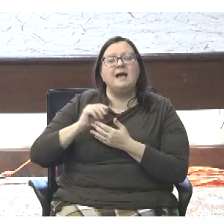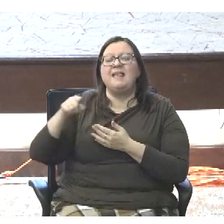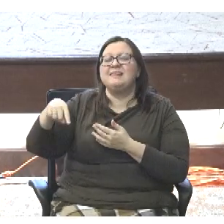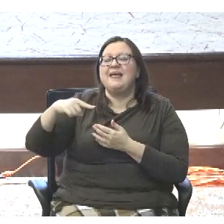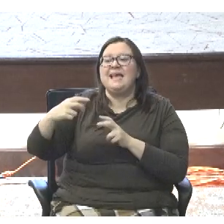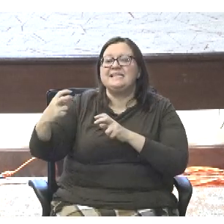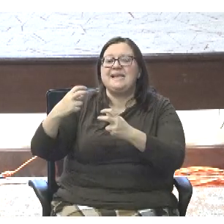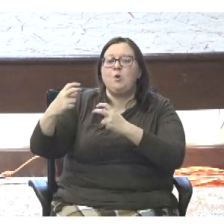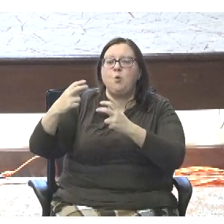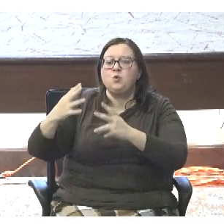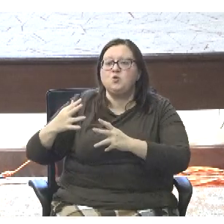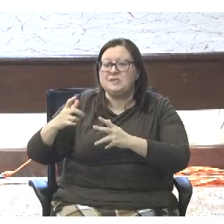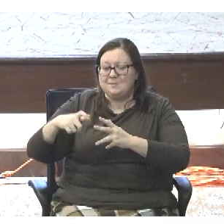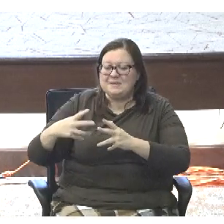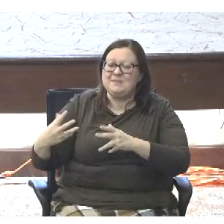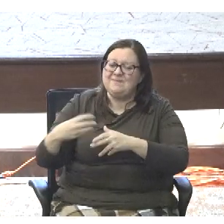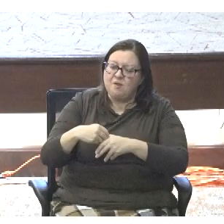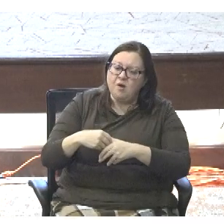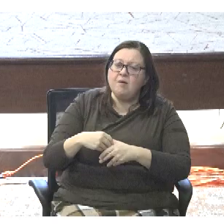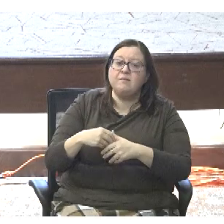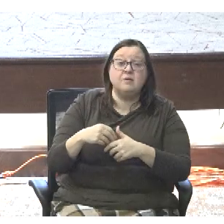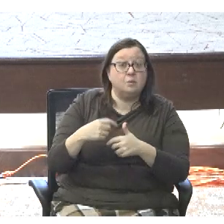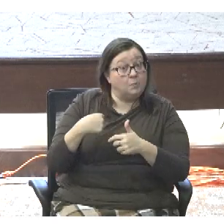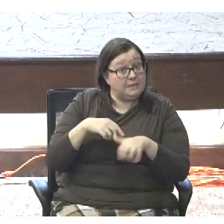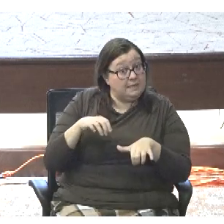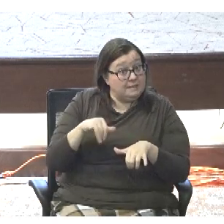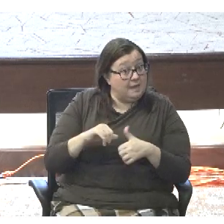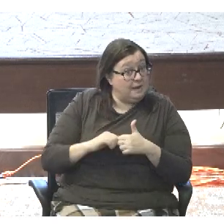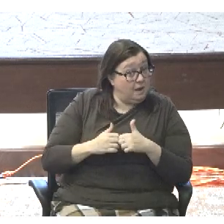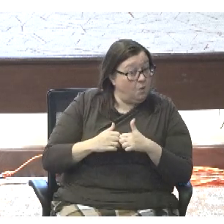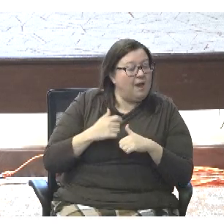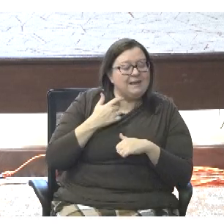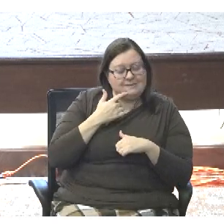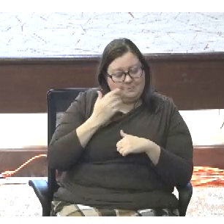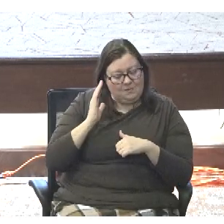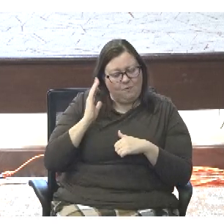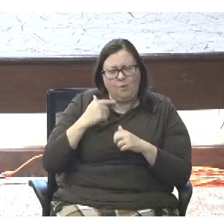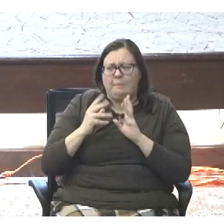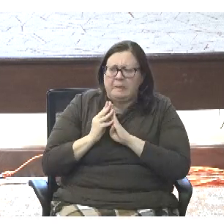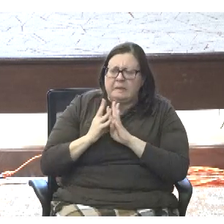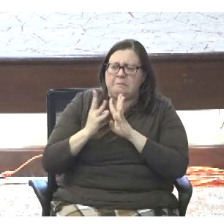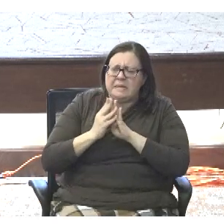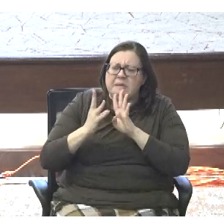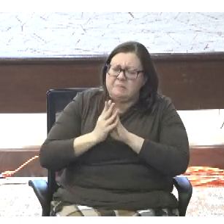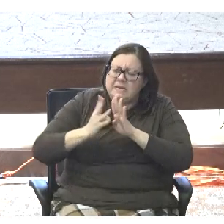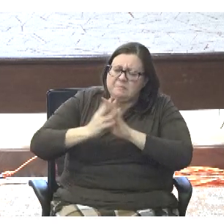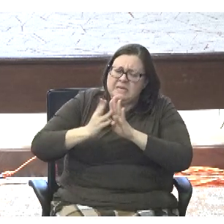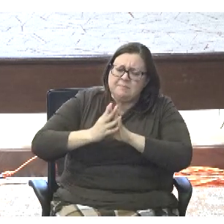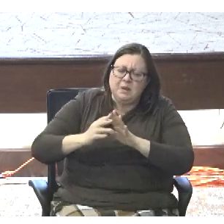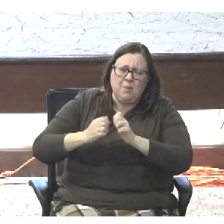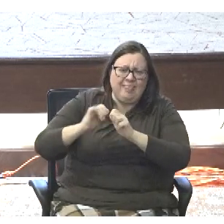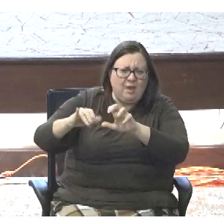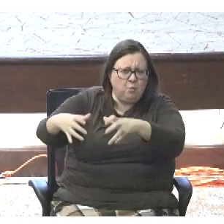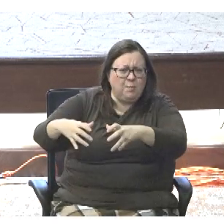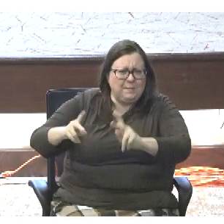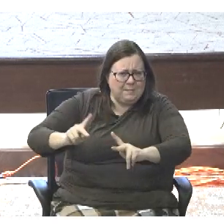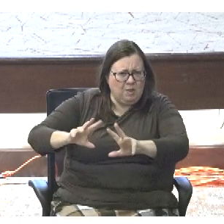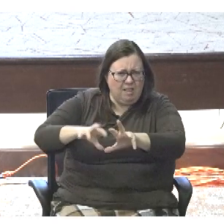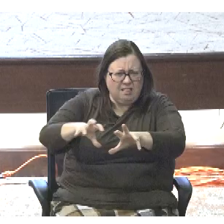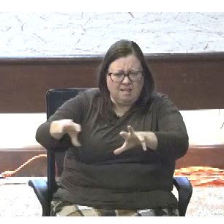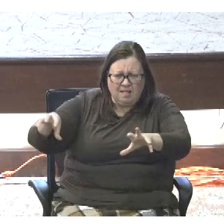engagement. And we've done this, like I mentioned earlier. We have had so many meetings with the stakeholders, and we have